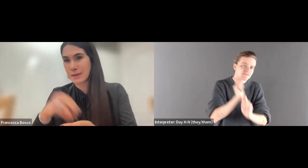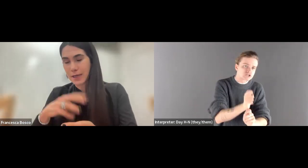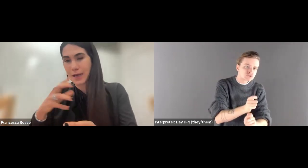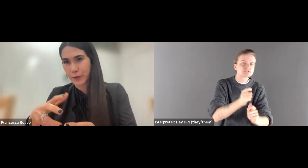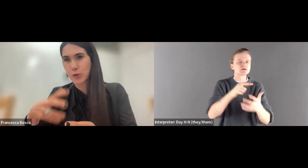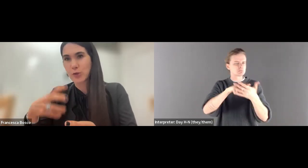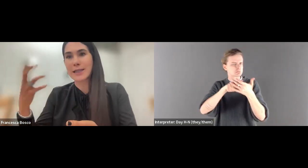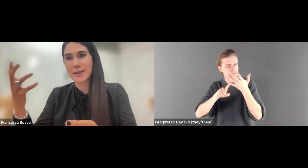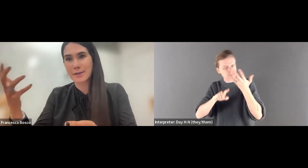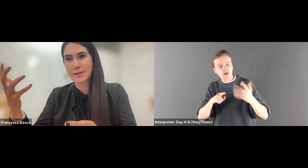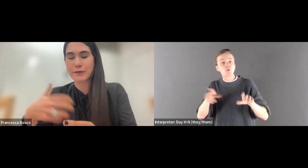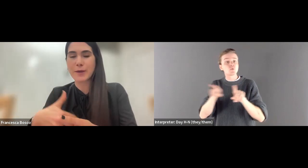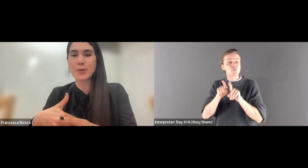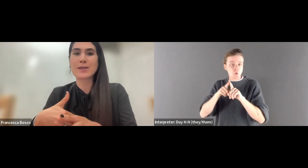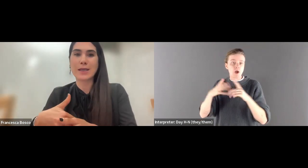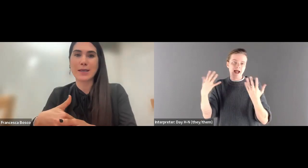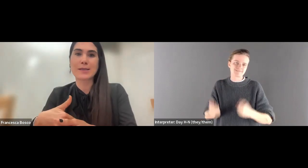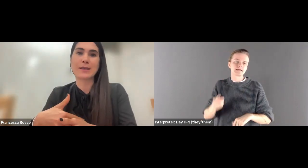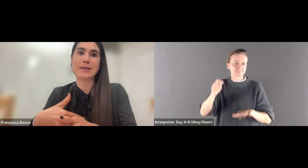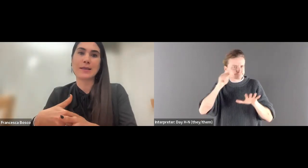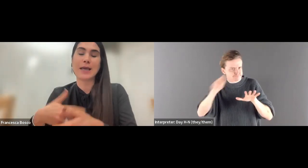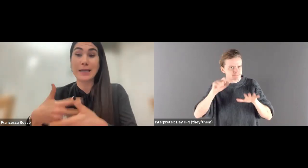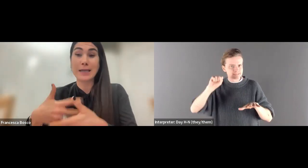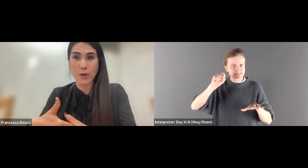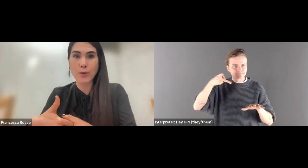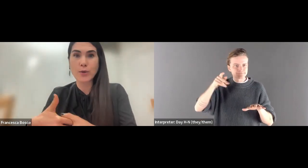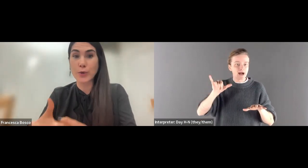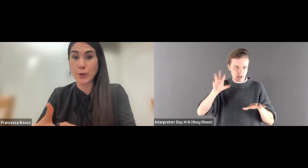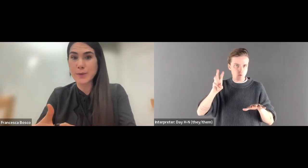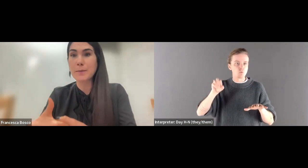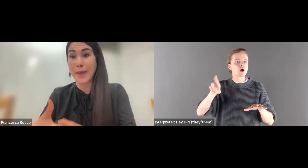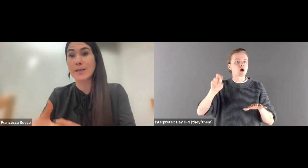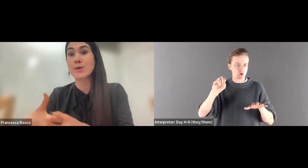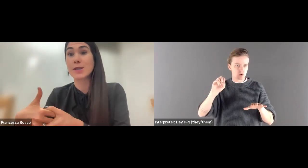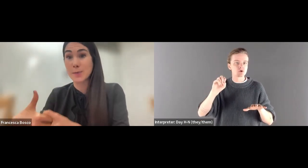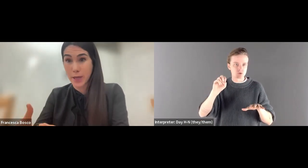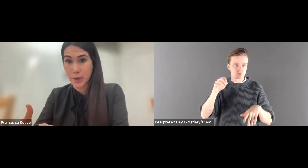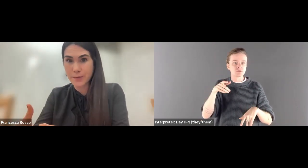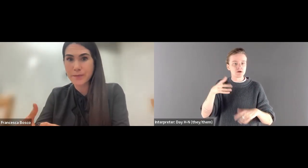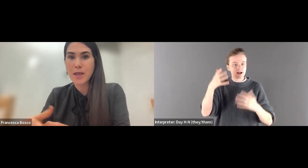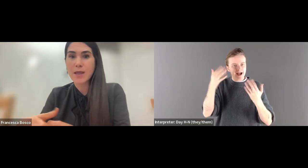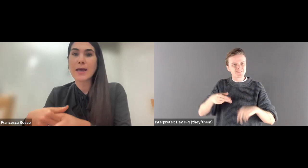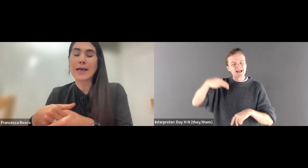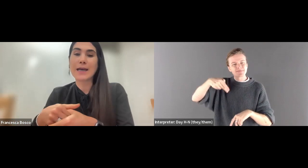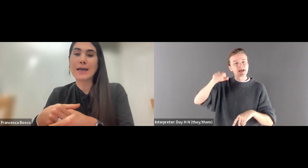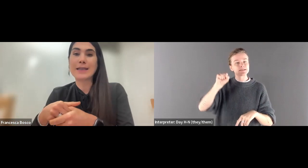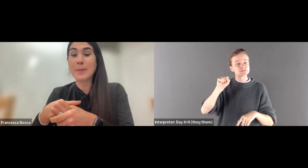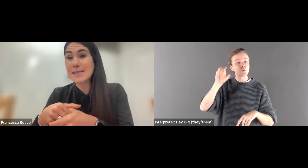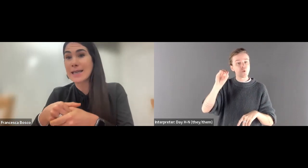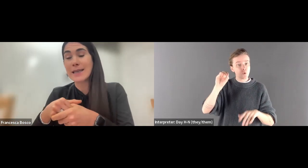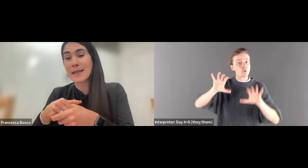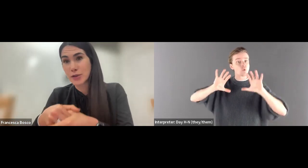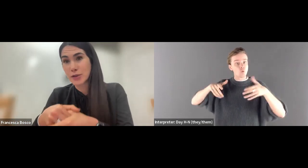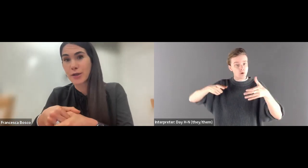And unfortunately, pretty famous is the NSO group's Pegasus spyware